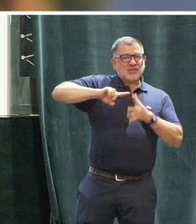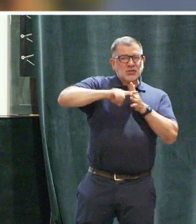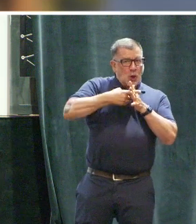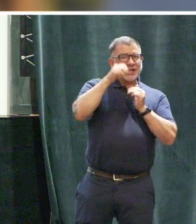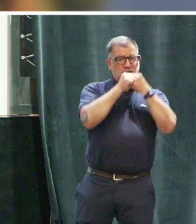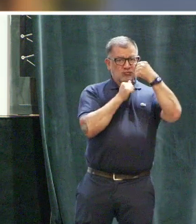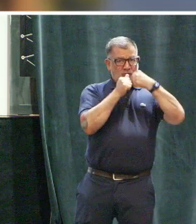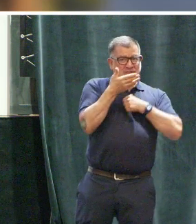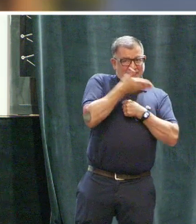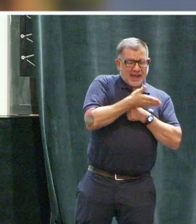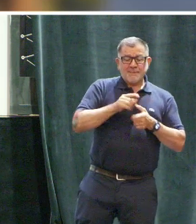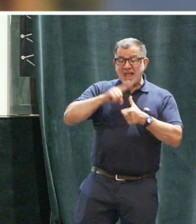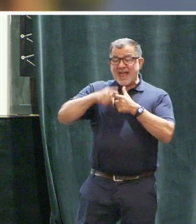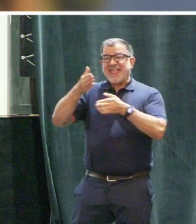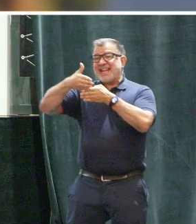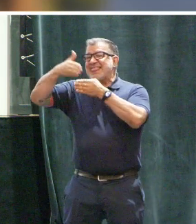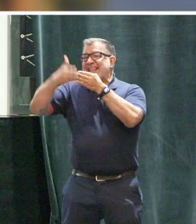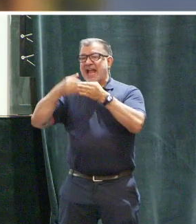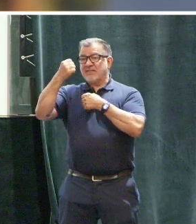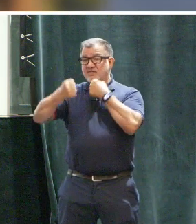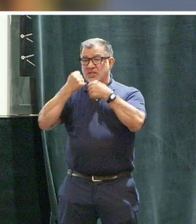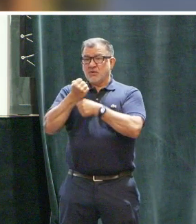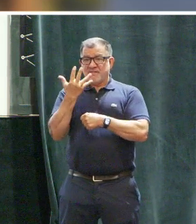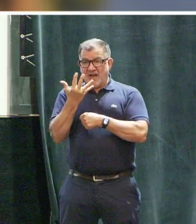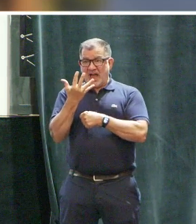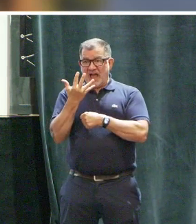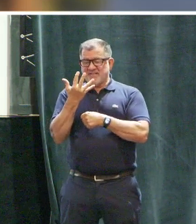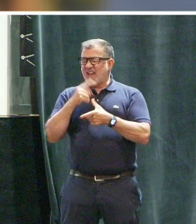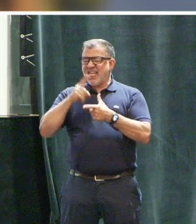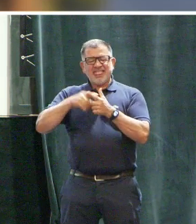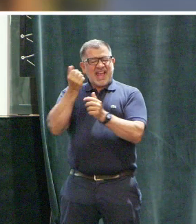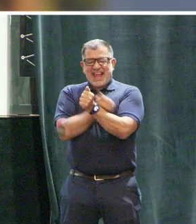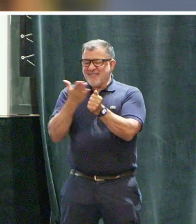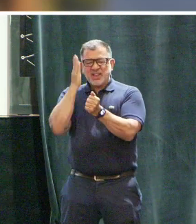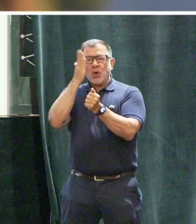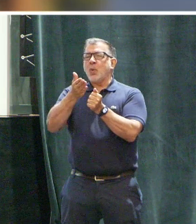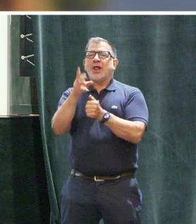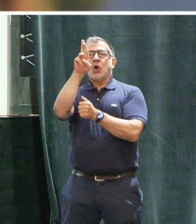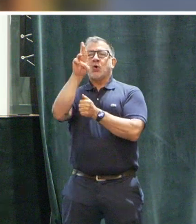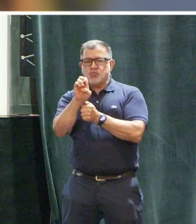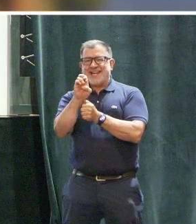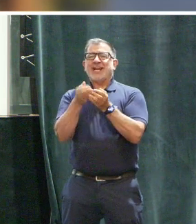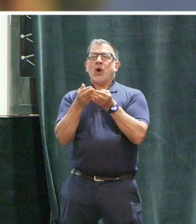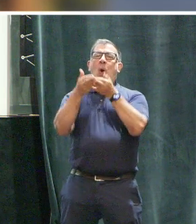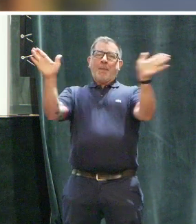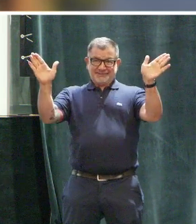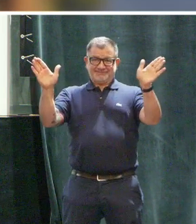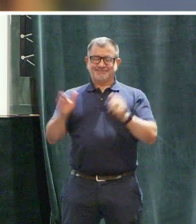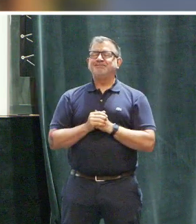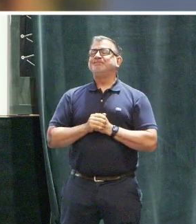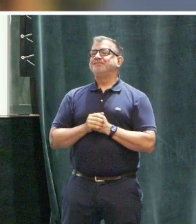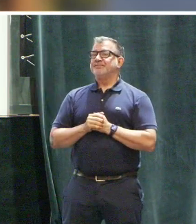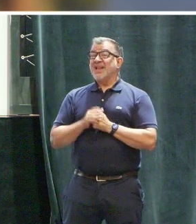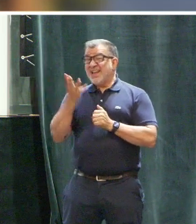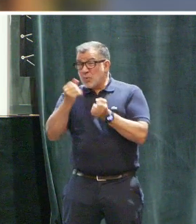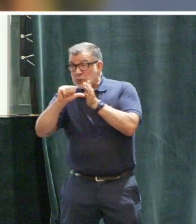And then at the end of year 5, we've got everything reopened. Wanted to highlight that during the course